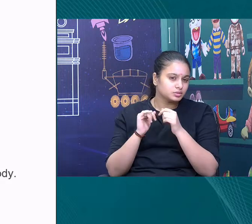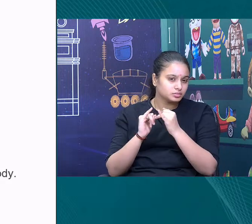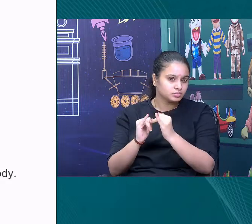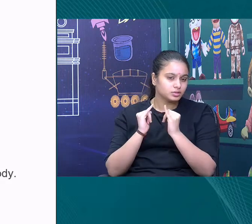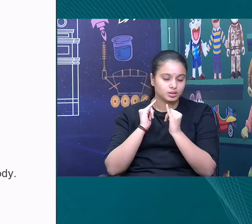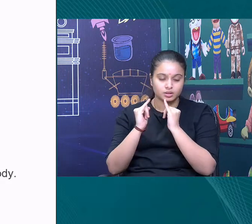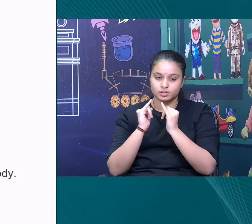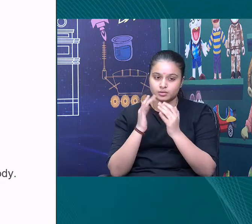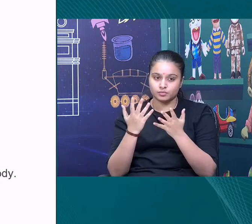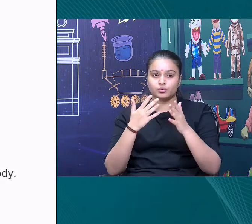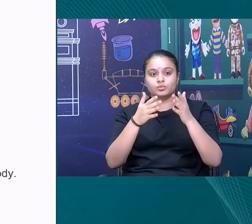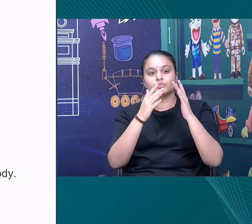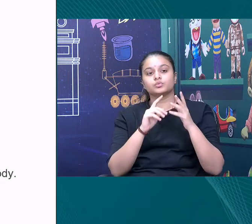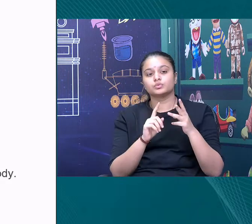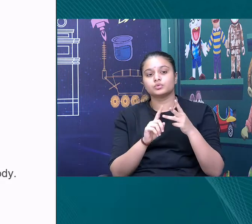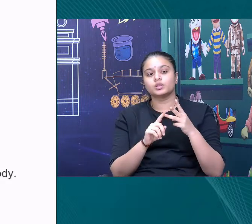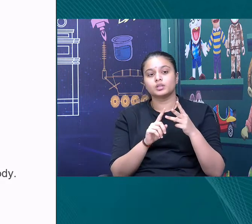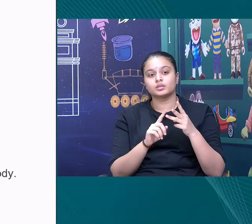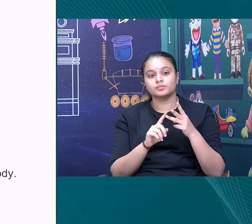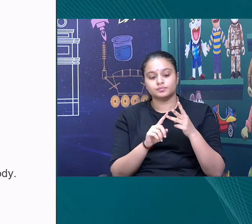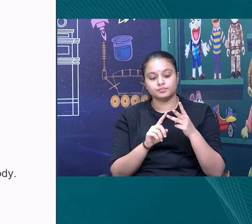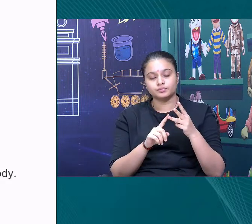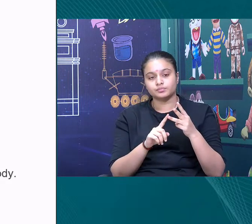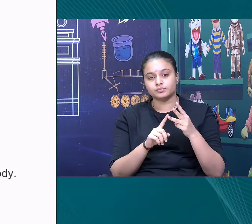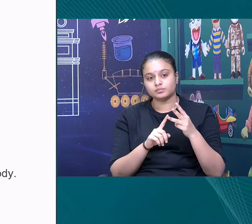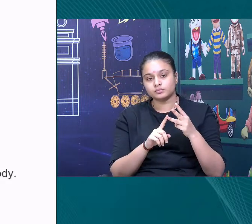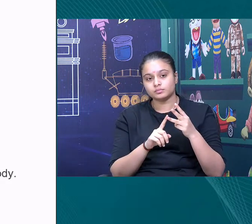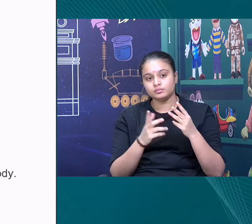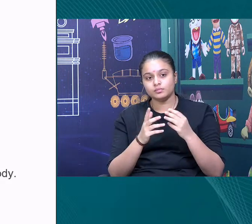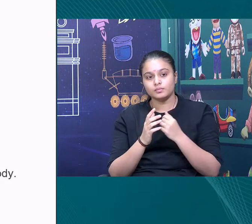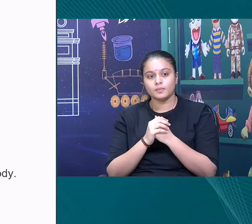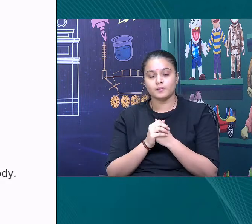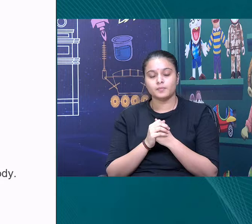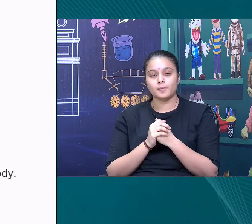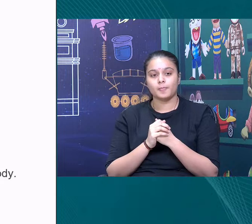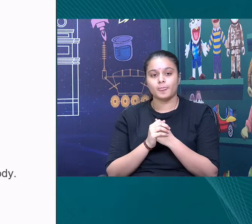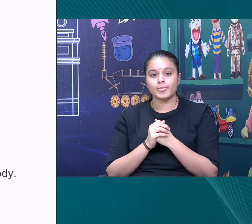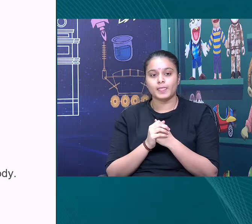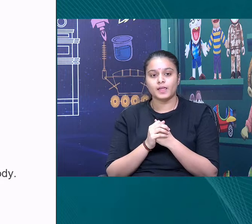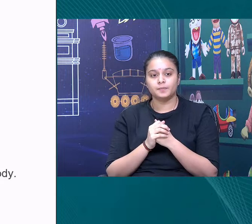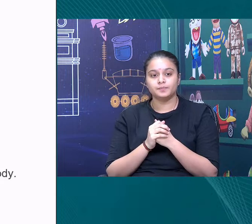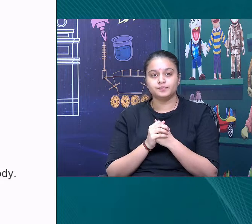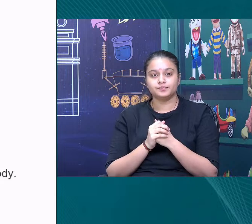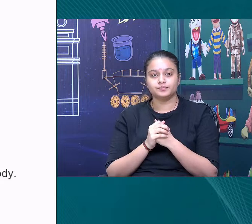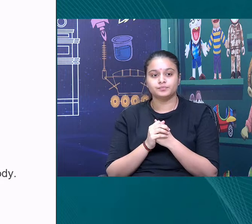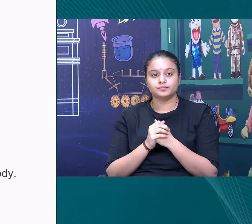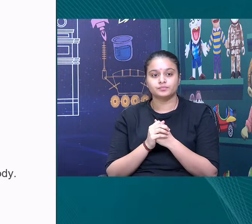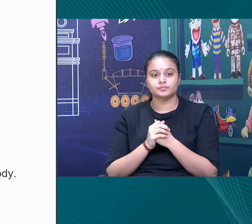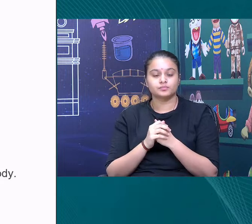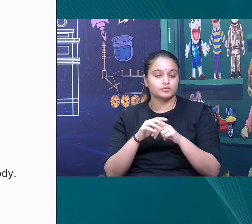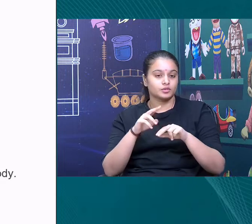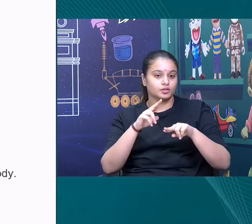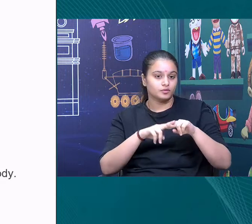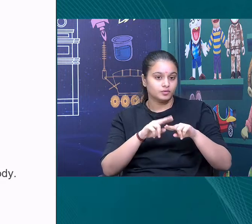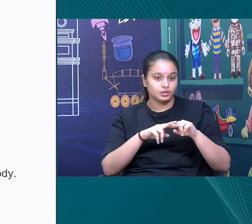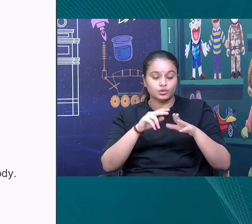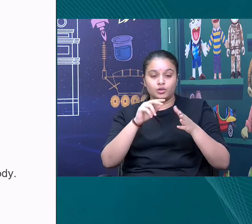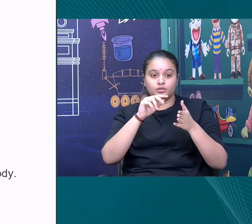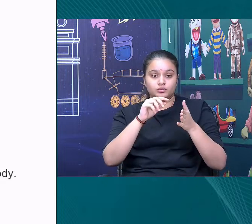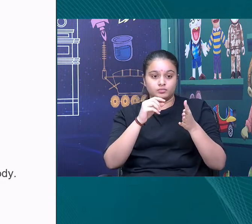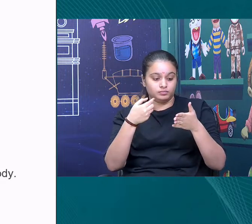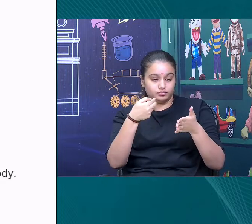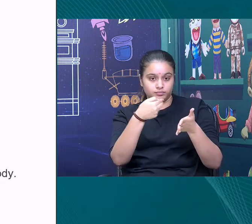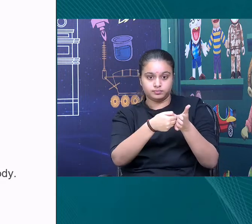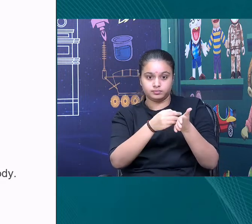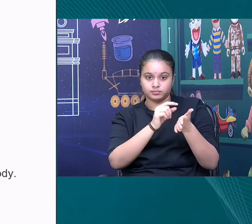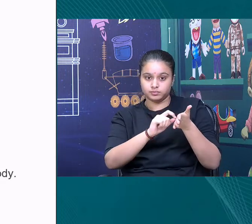communicate effectively. And yes, he also outlines that, not Hawking but Firdaus Kanga outlines that,